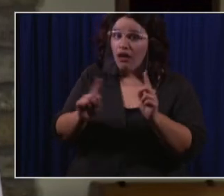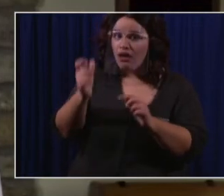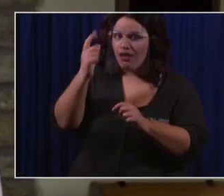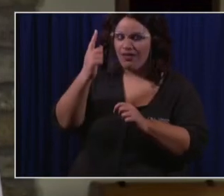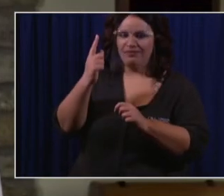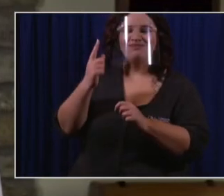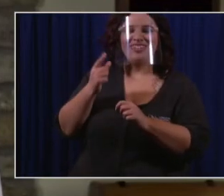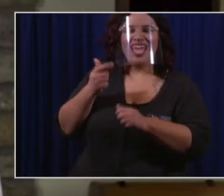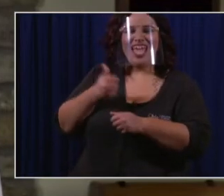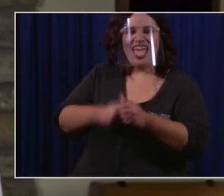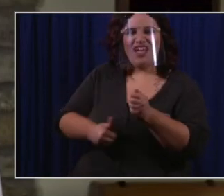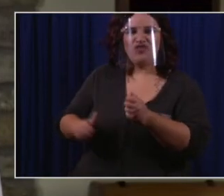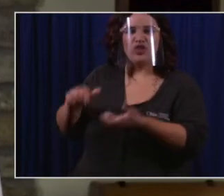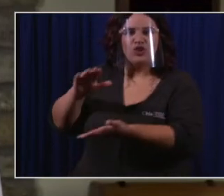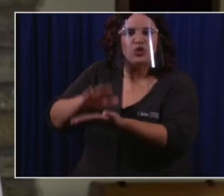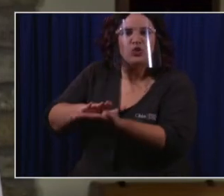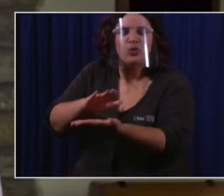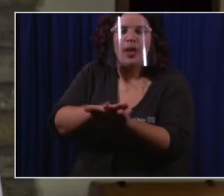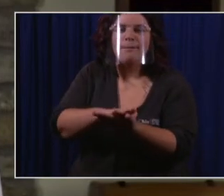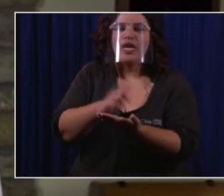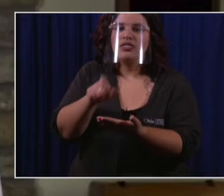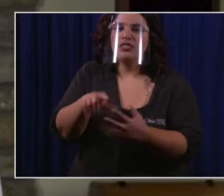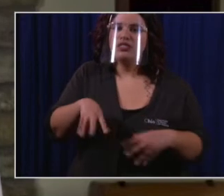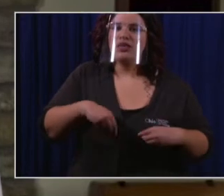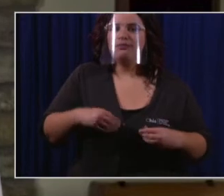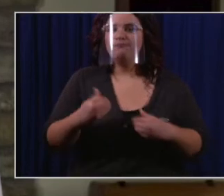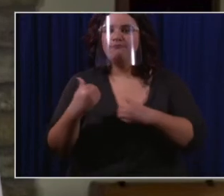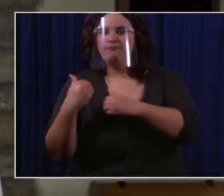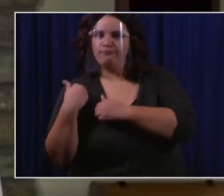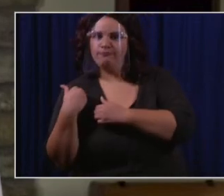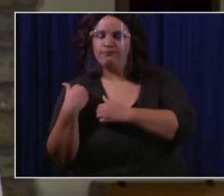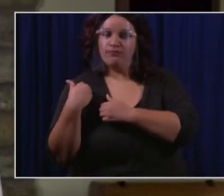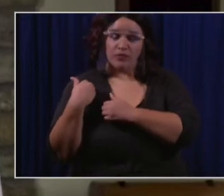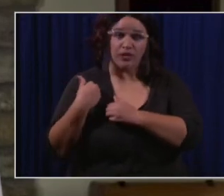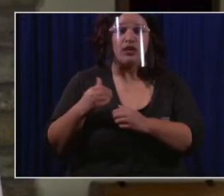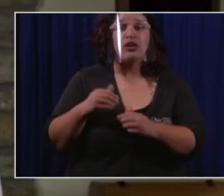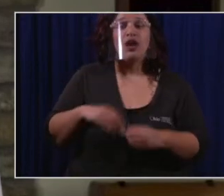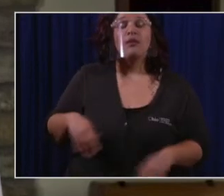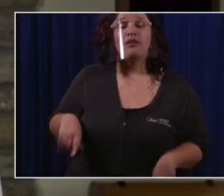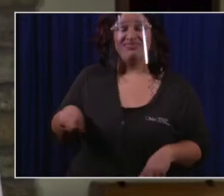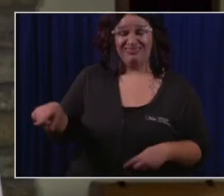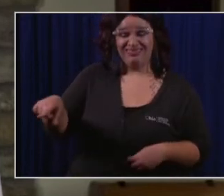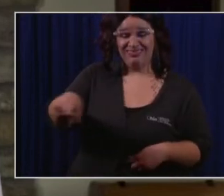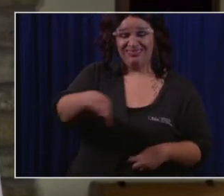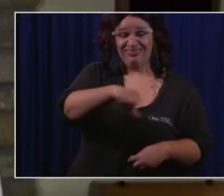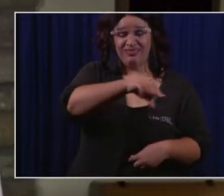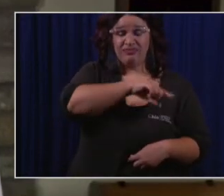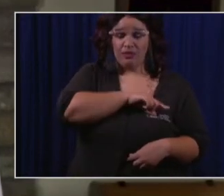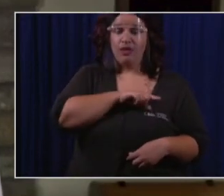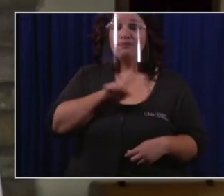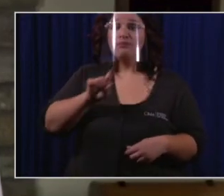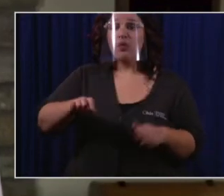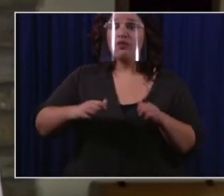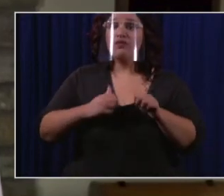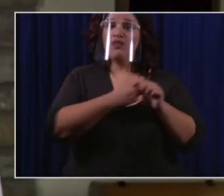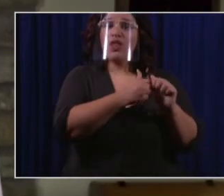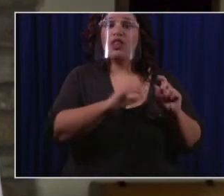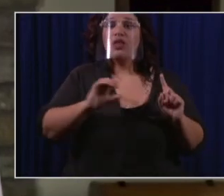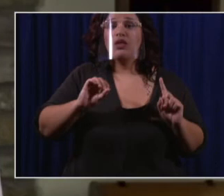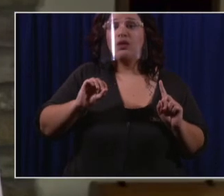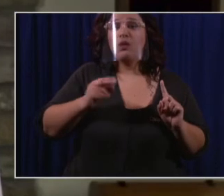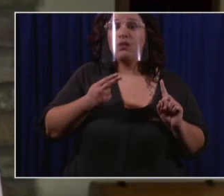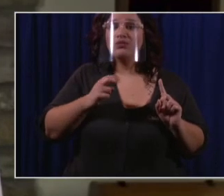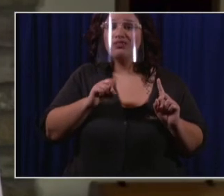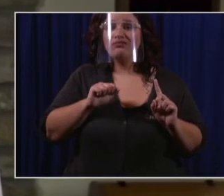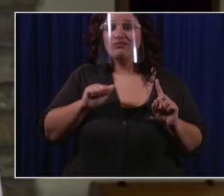observed by OHSAA are not following your mandates. Yet there's been no consequences for that noncompliance. So